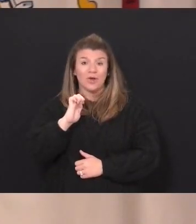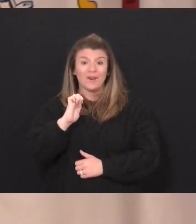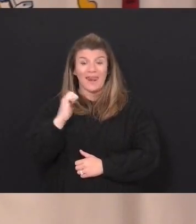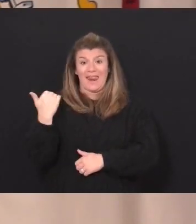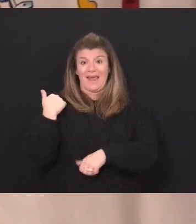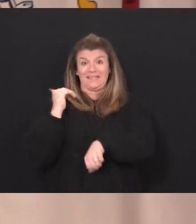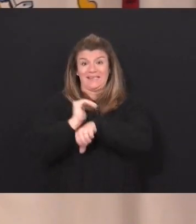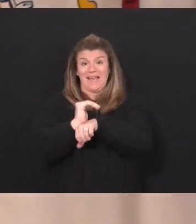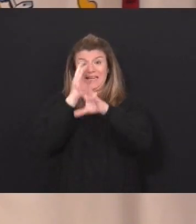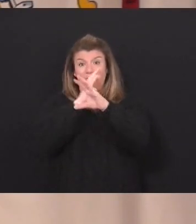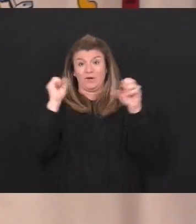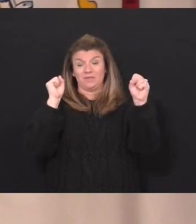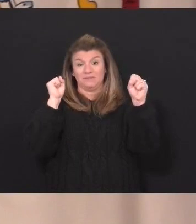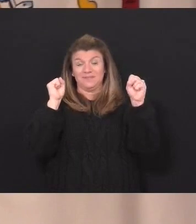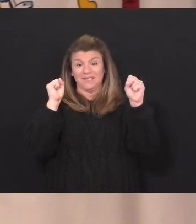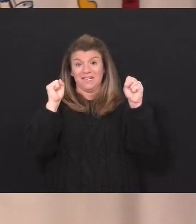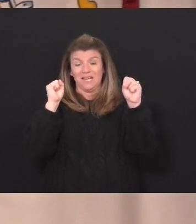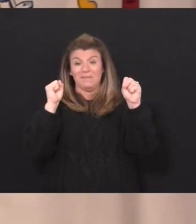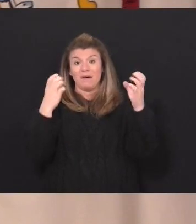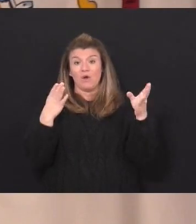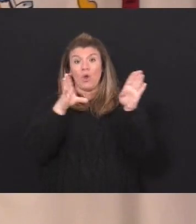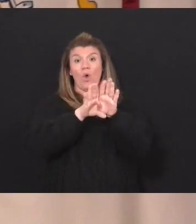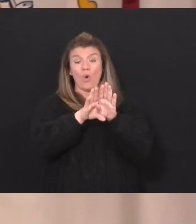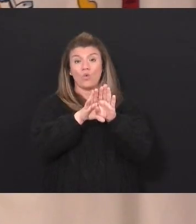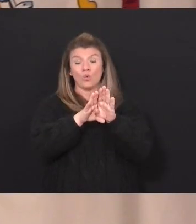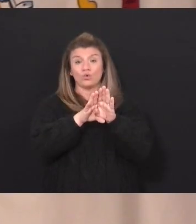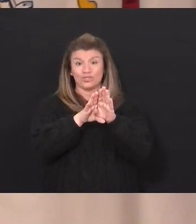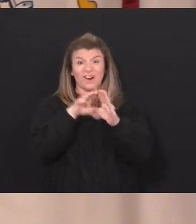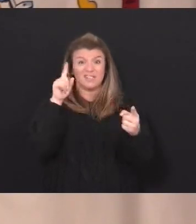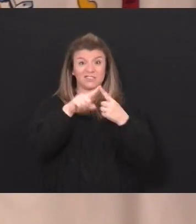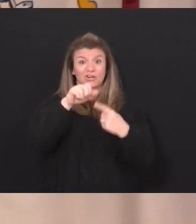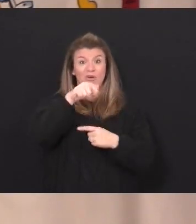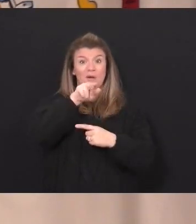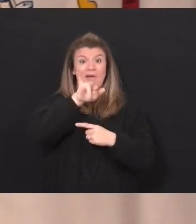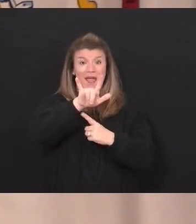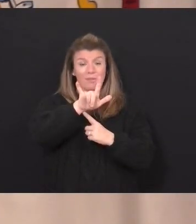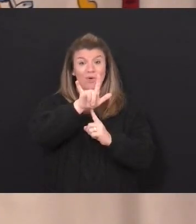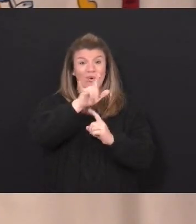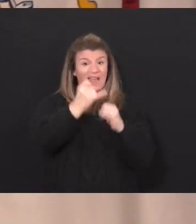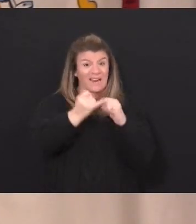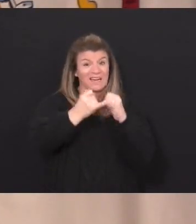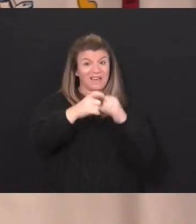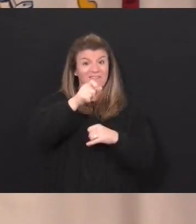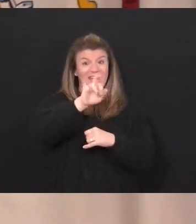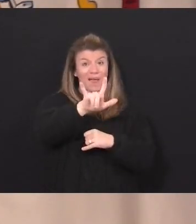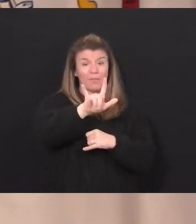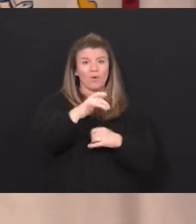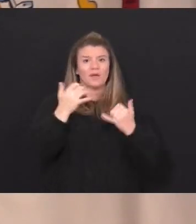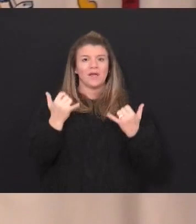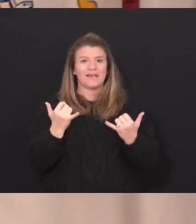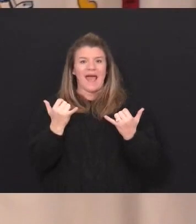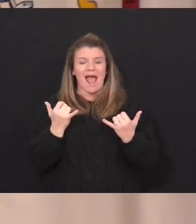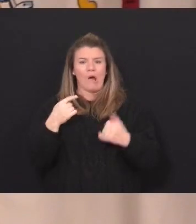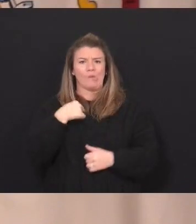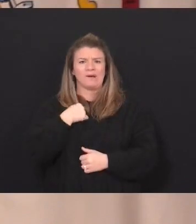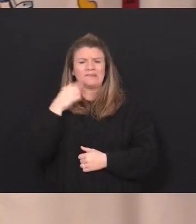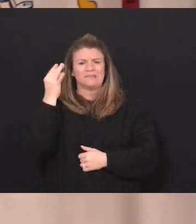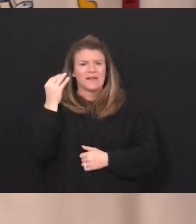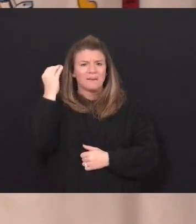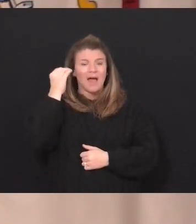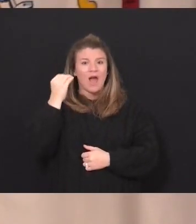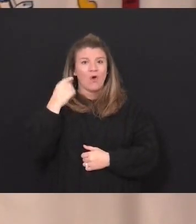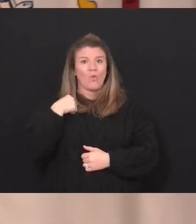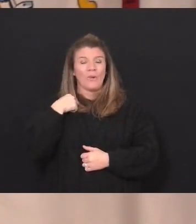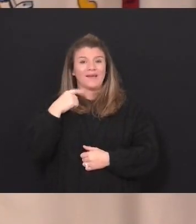lead of closure till the end of April, there's some uncertainty with our April 20th date.